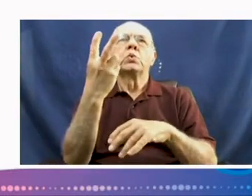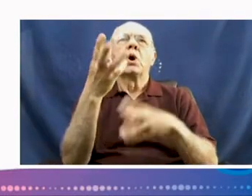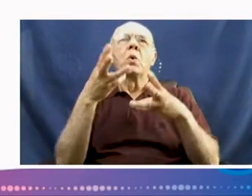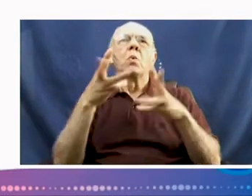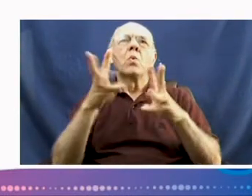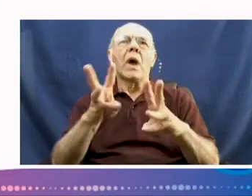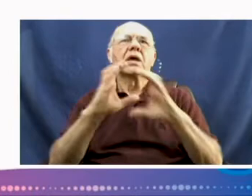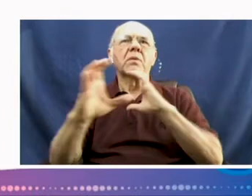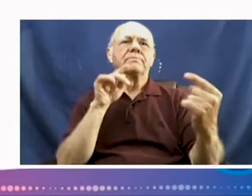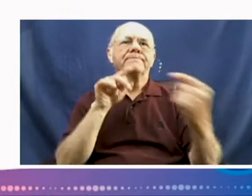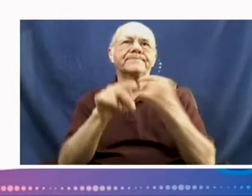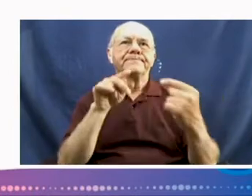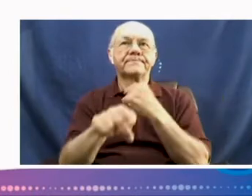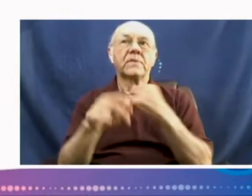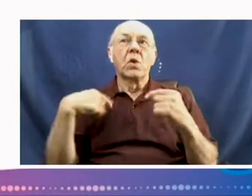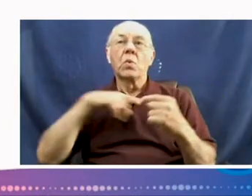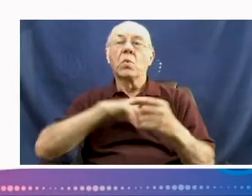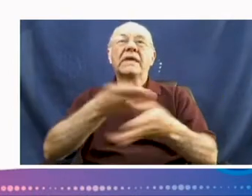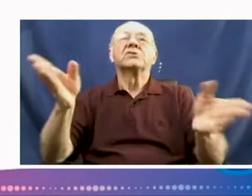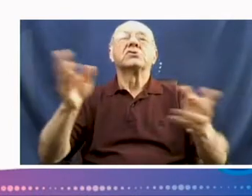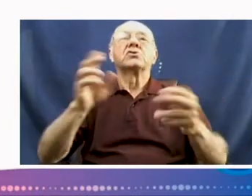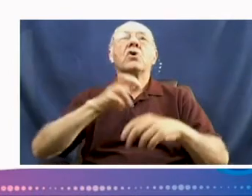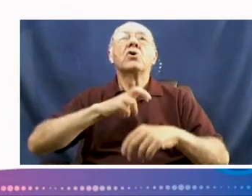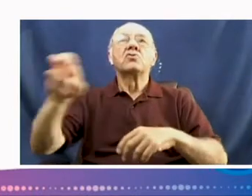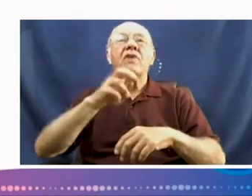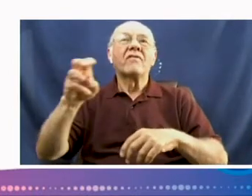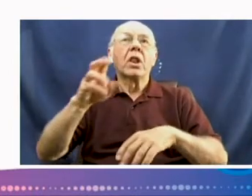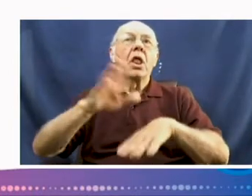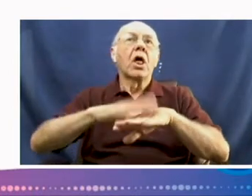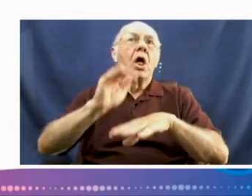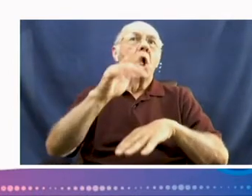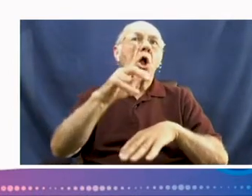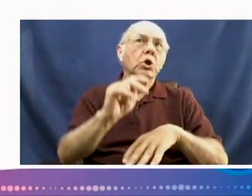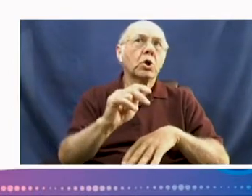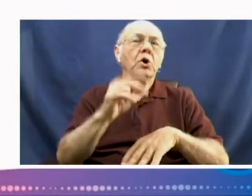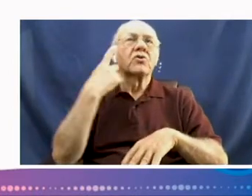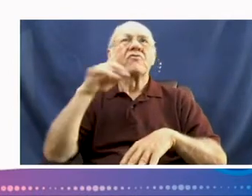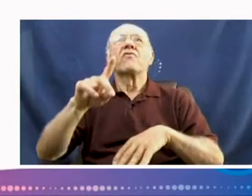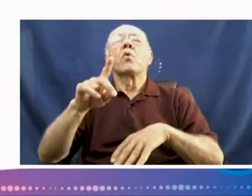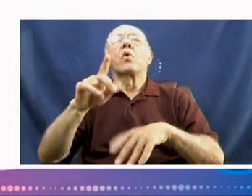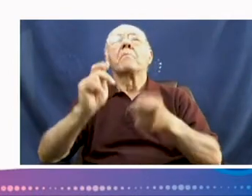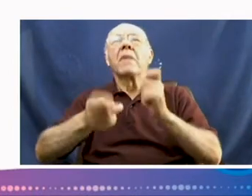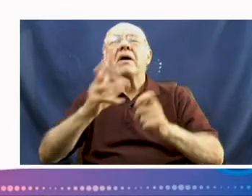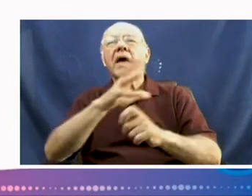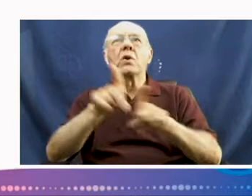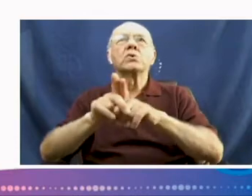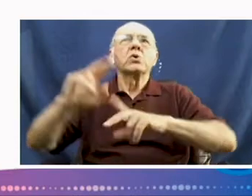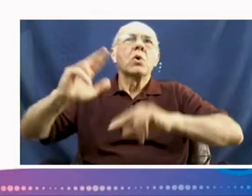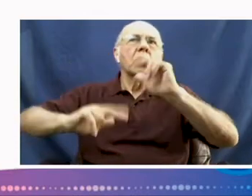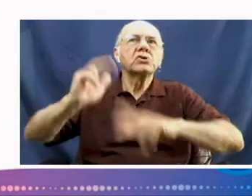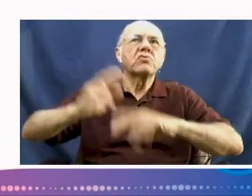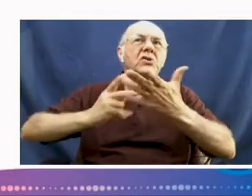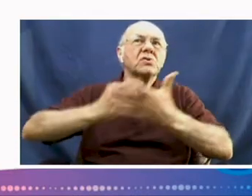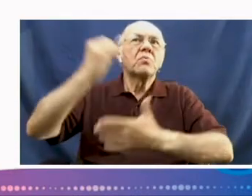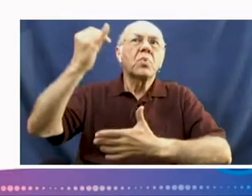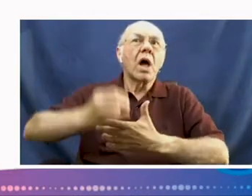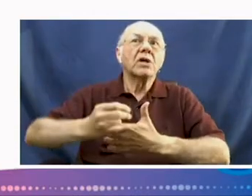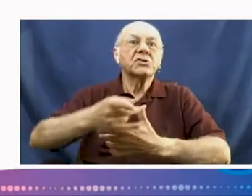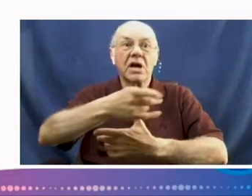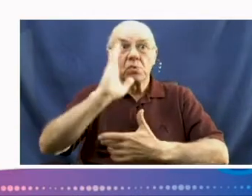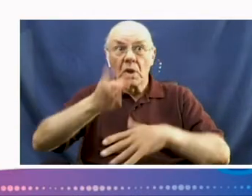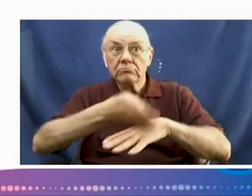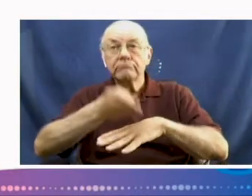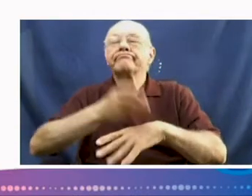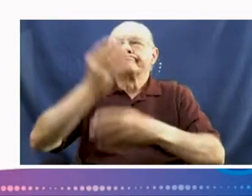group issues travel alerts and advisories on service modifications, as well as construction or maintenance projects. If a project includes